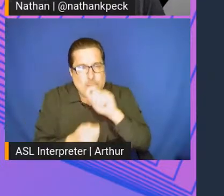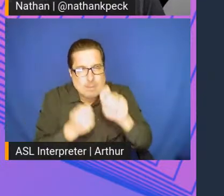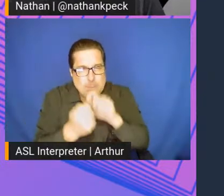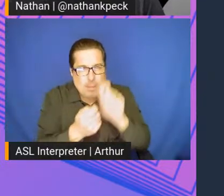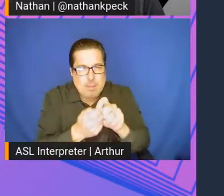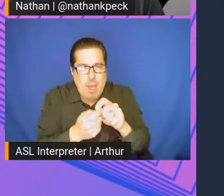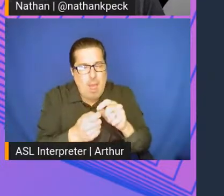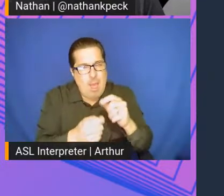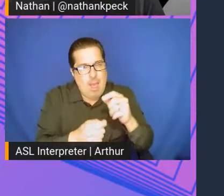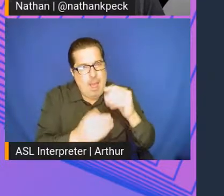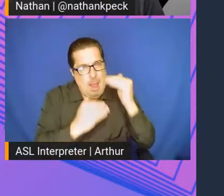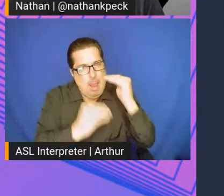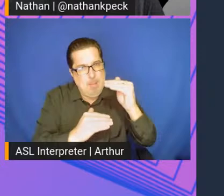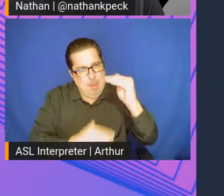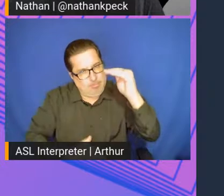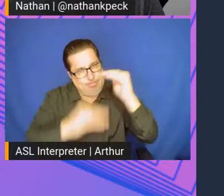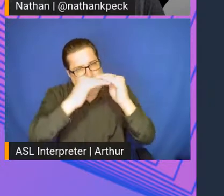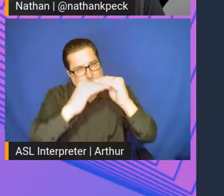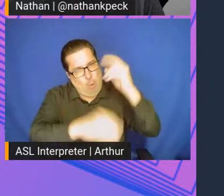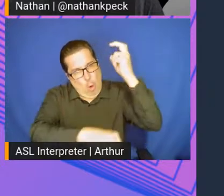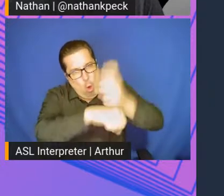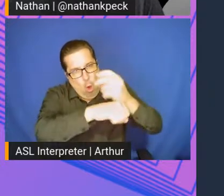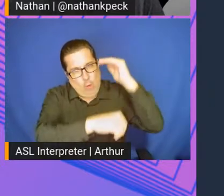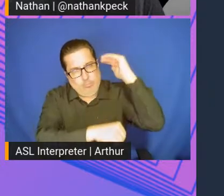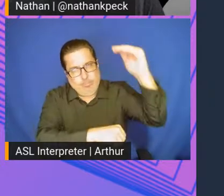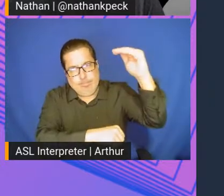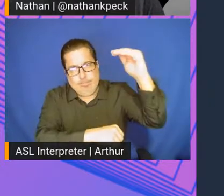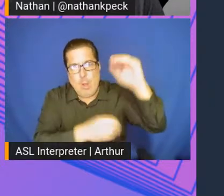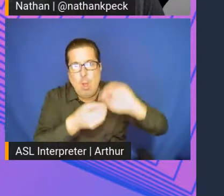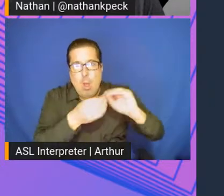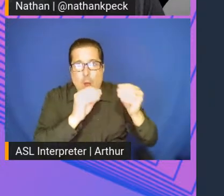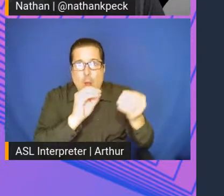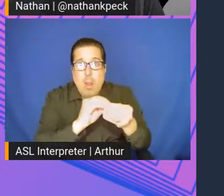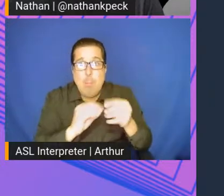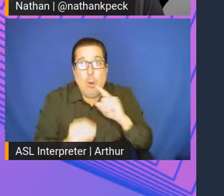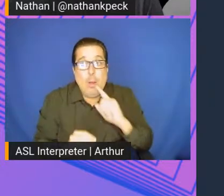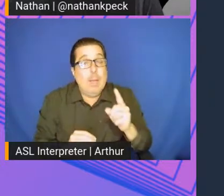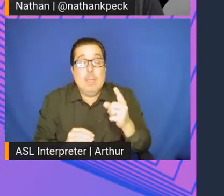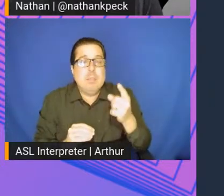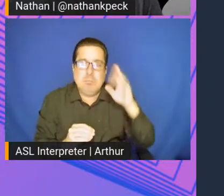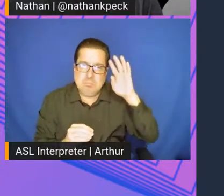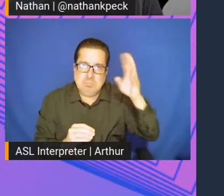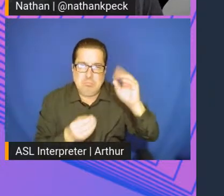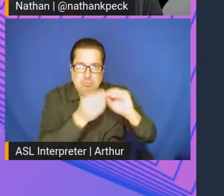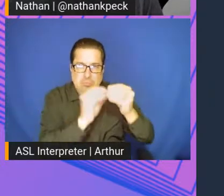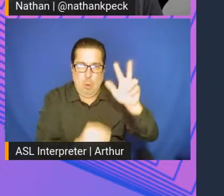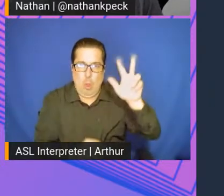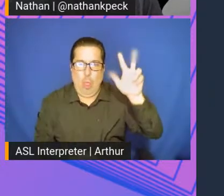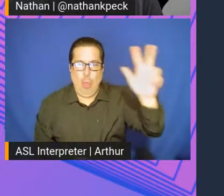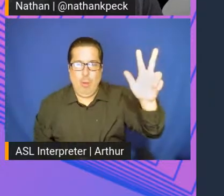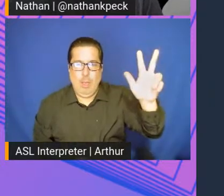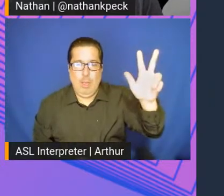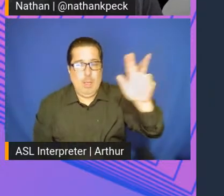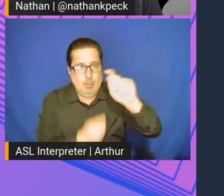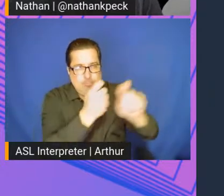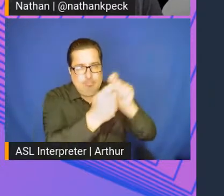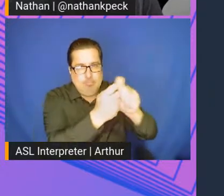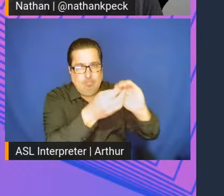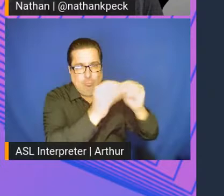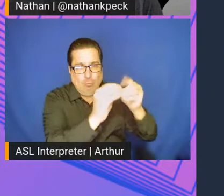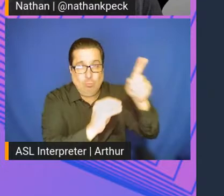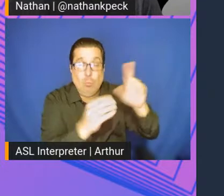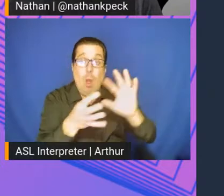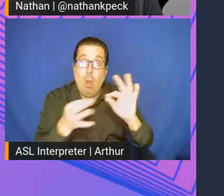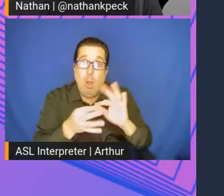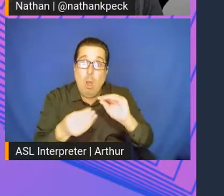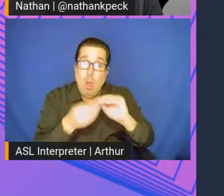limit of maximum number of containers is 3. And we've also specified a limit for how much concurrent traffic each container